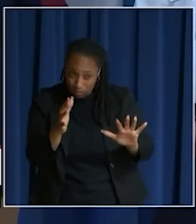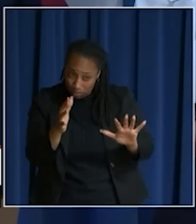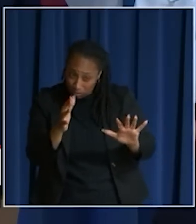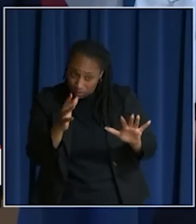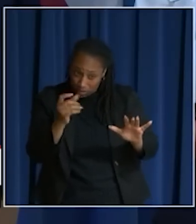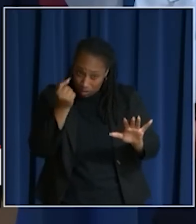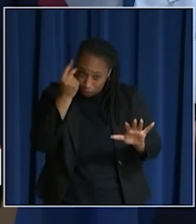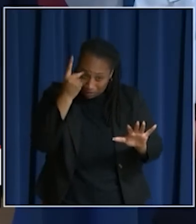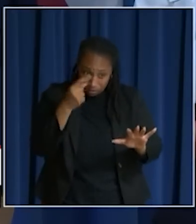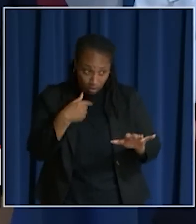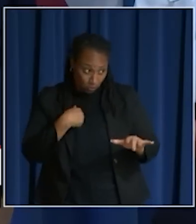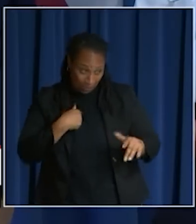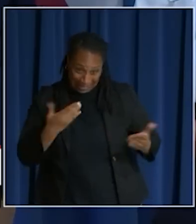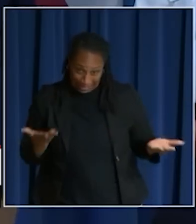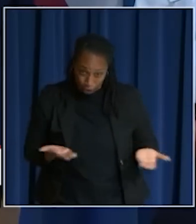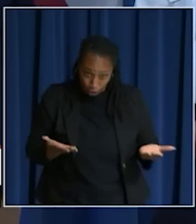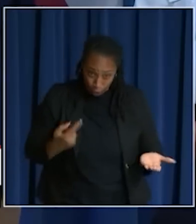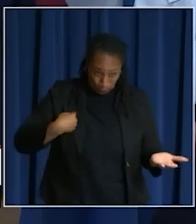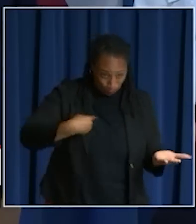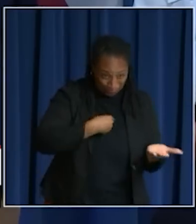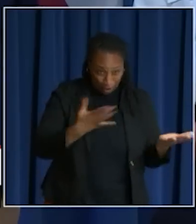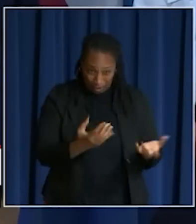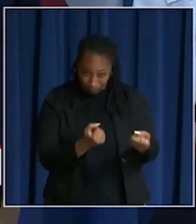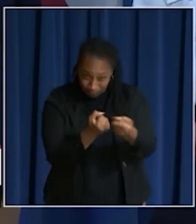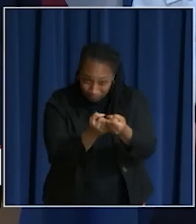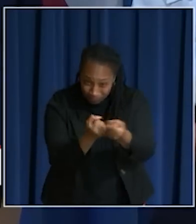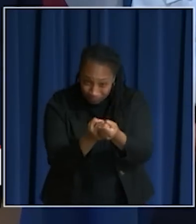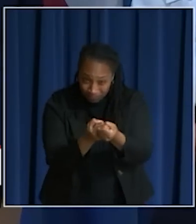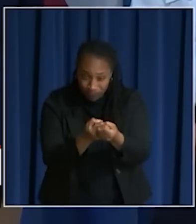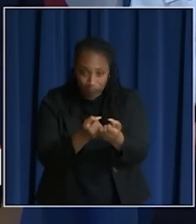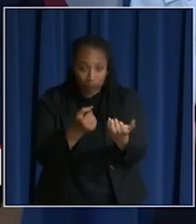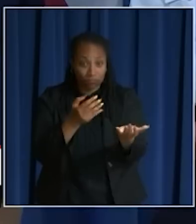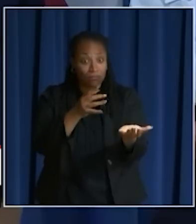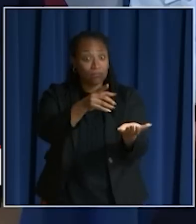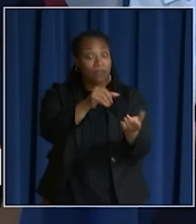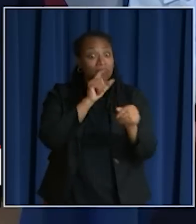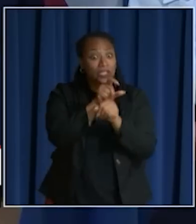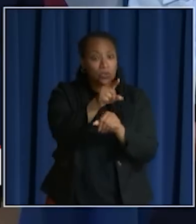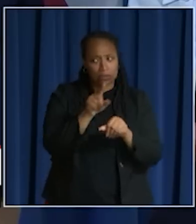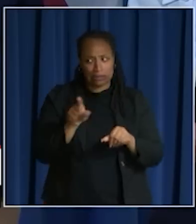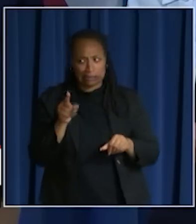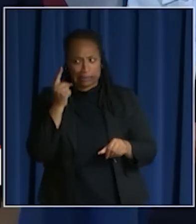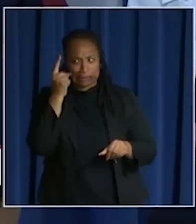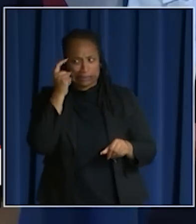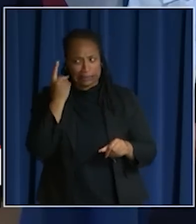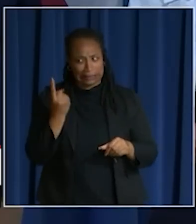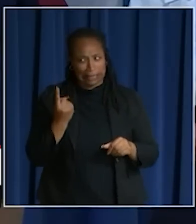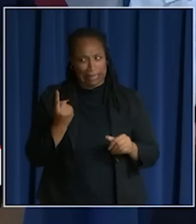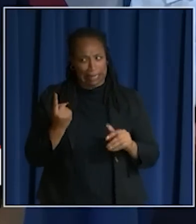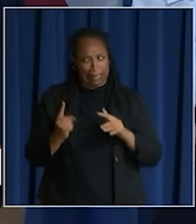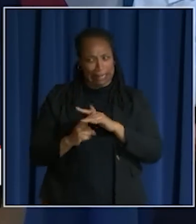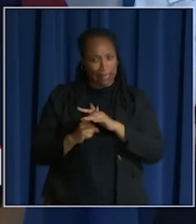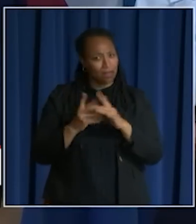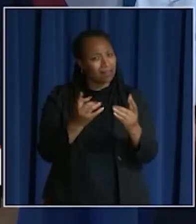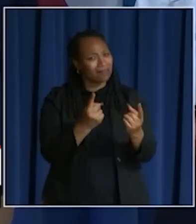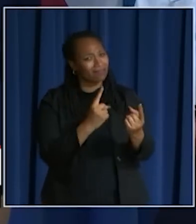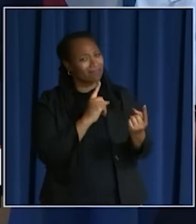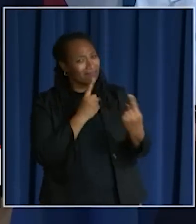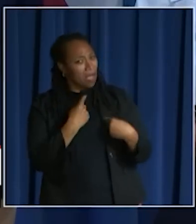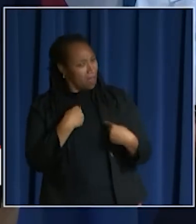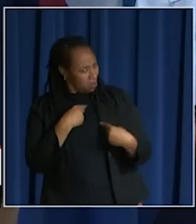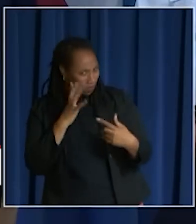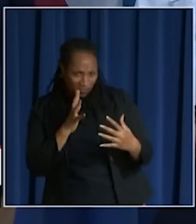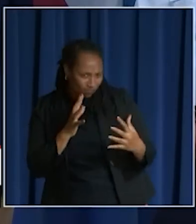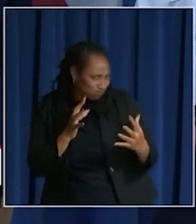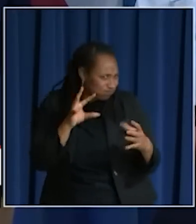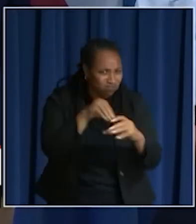see something, again, say something. We value those relationships. Our community members, and I want to say thank you for all the work that you've done